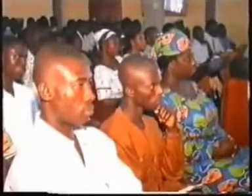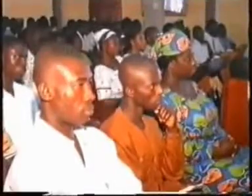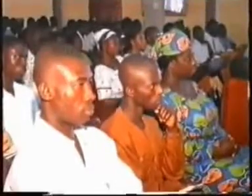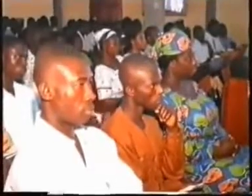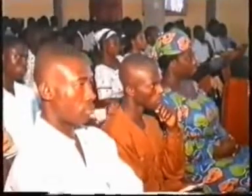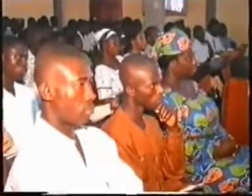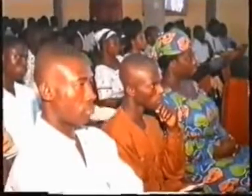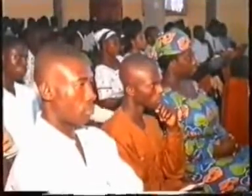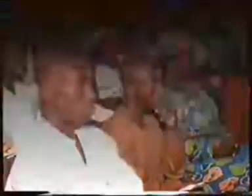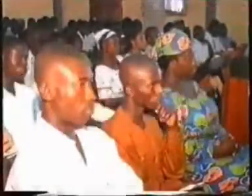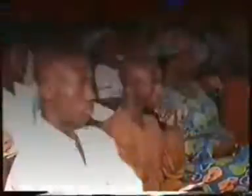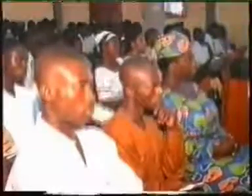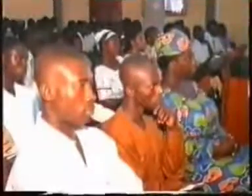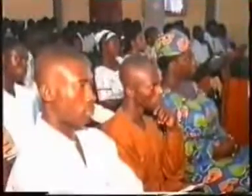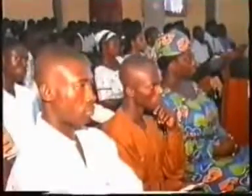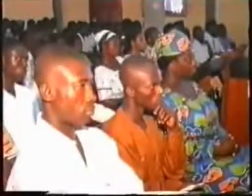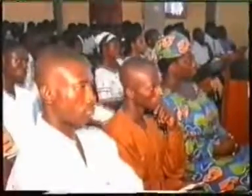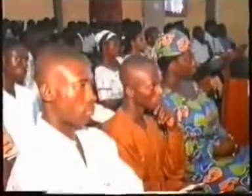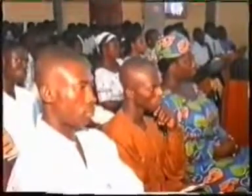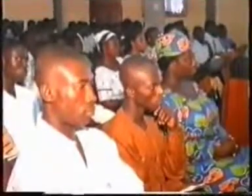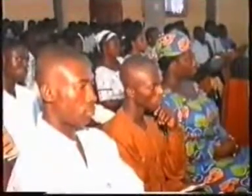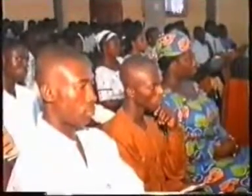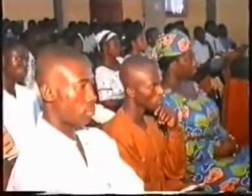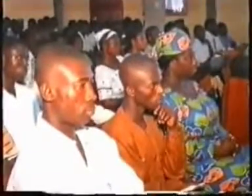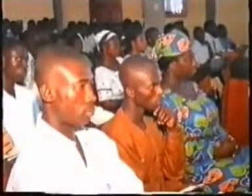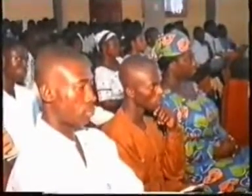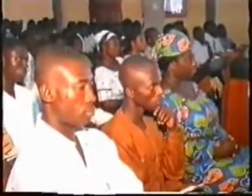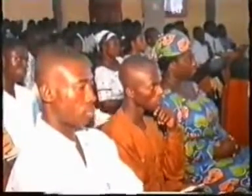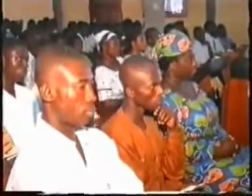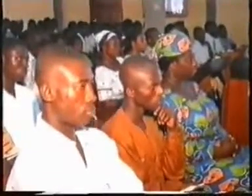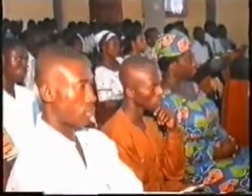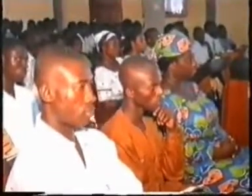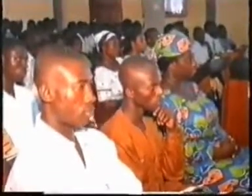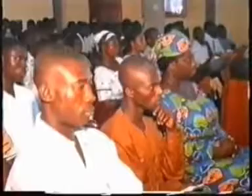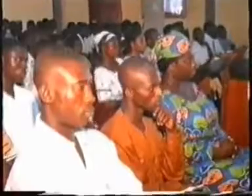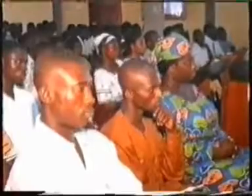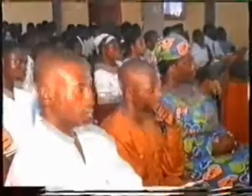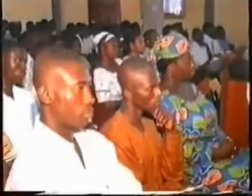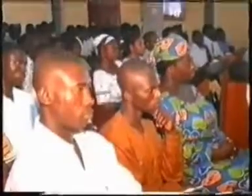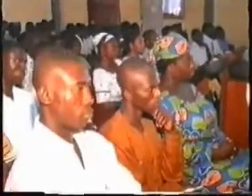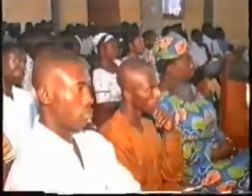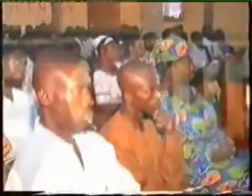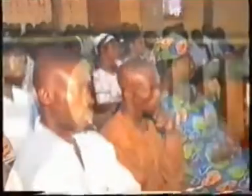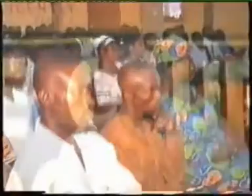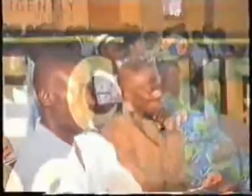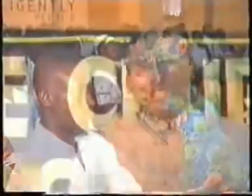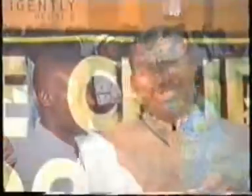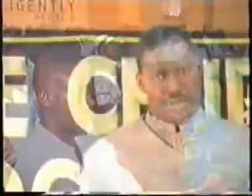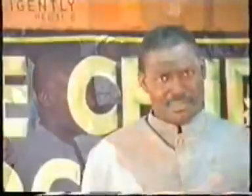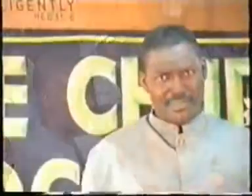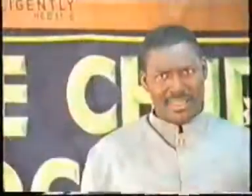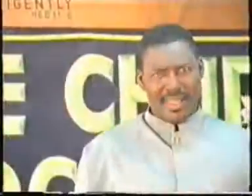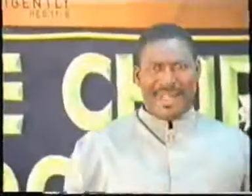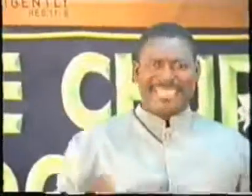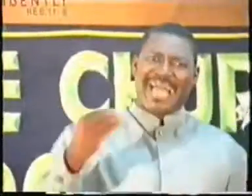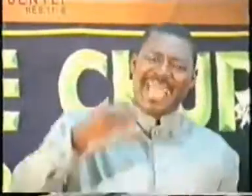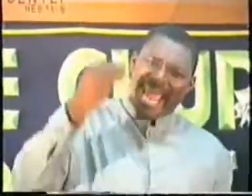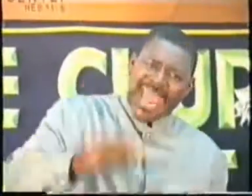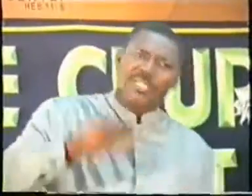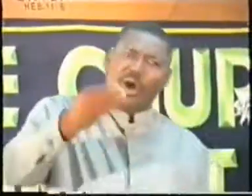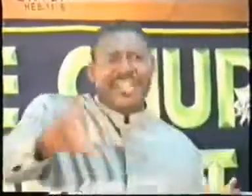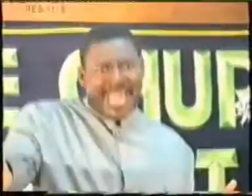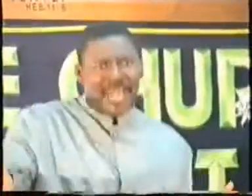Yanya ye preaching the ever preaching am what ya say. Se wo ye sika bebre ade bo nyankopon adwuma onyankopon nam nadom so ebeshira but